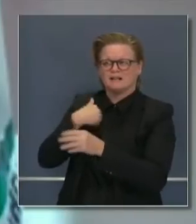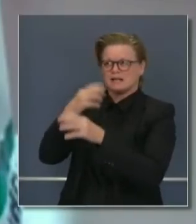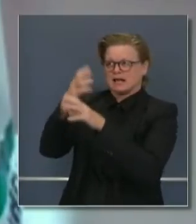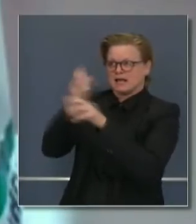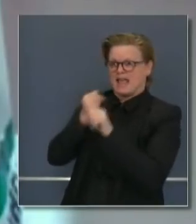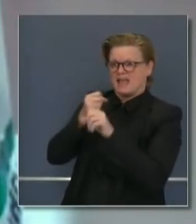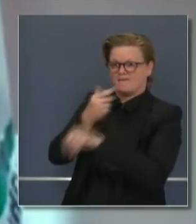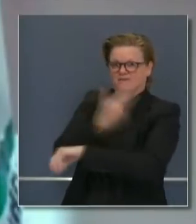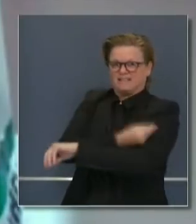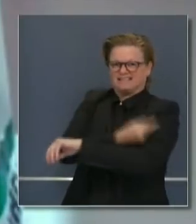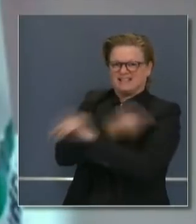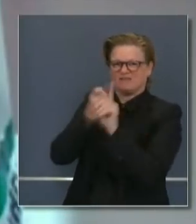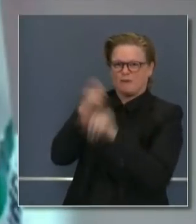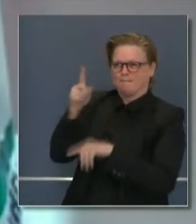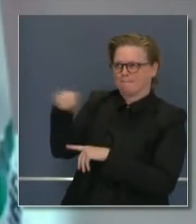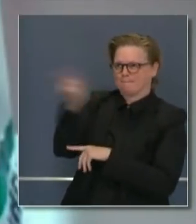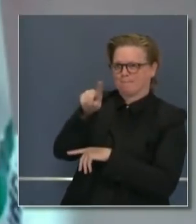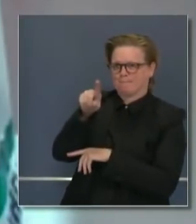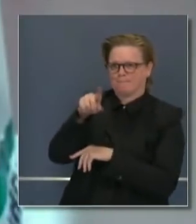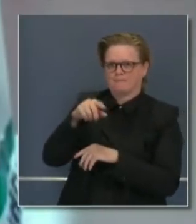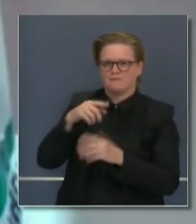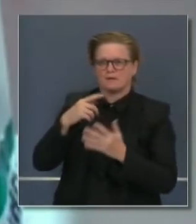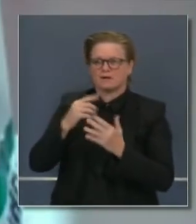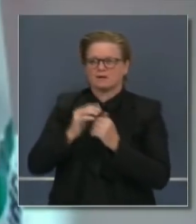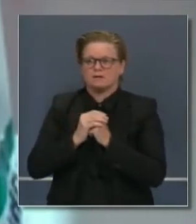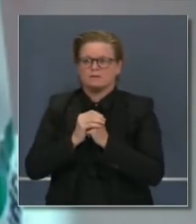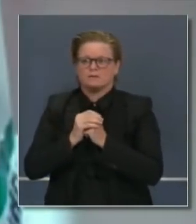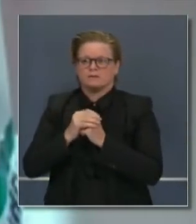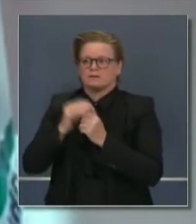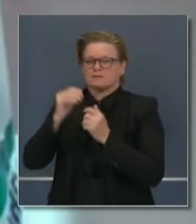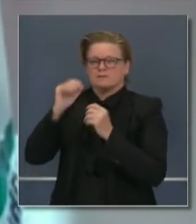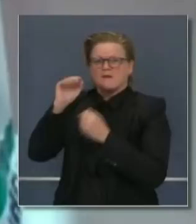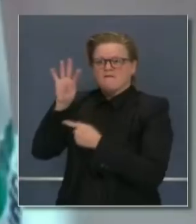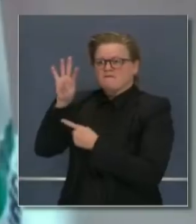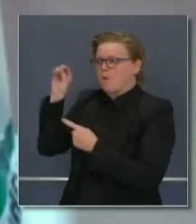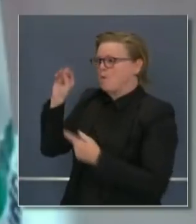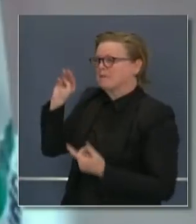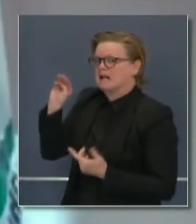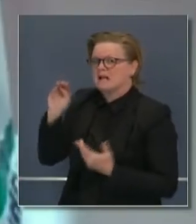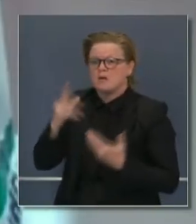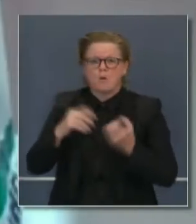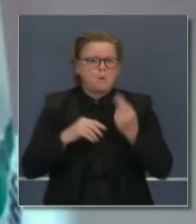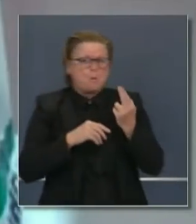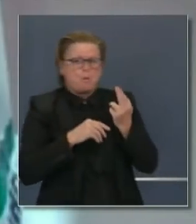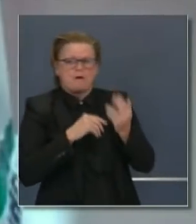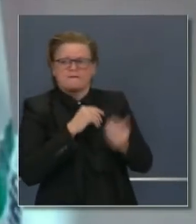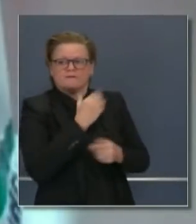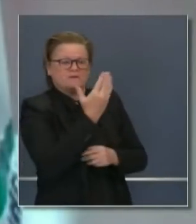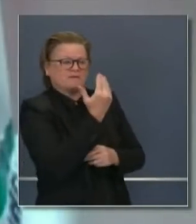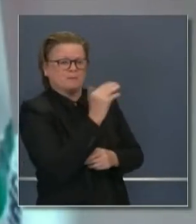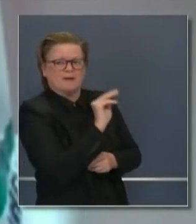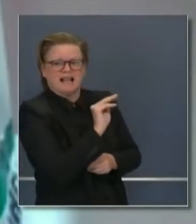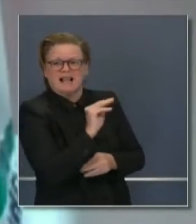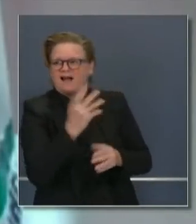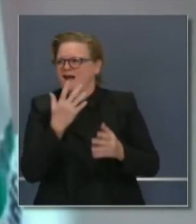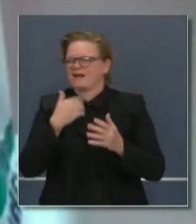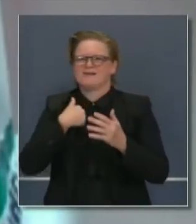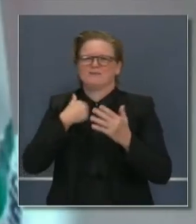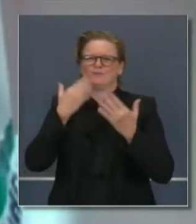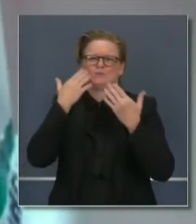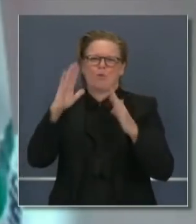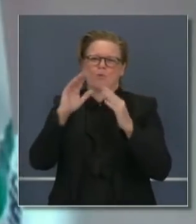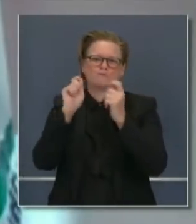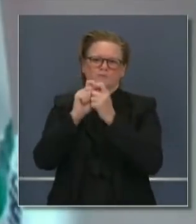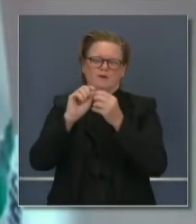40 million doses by the end of the year or 25 and 15 more come early in January. We're not exactly sure, but we're